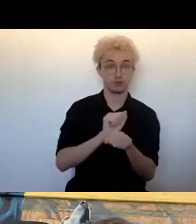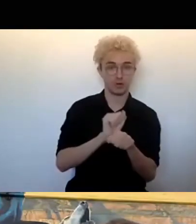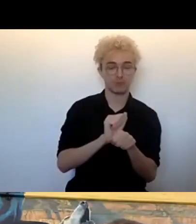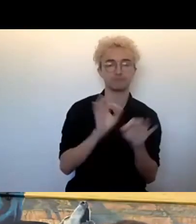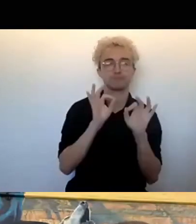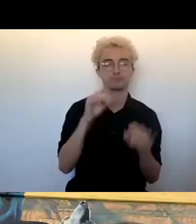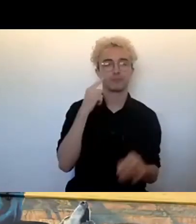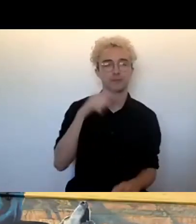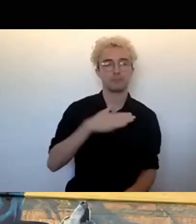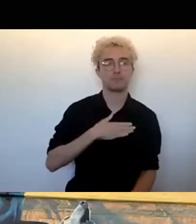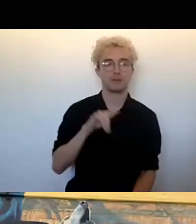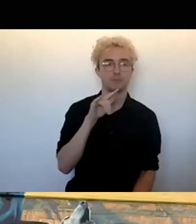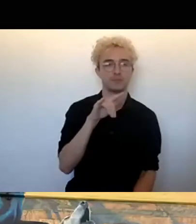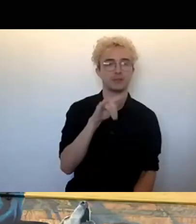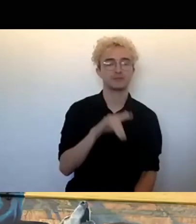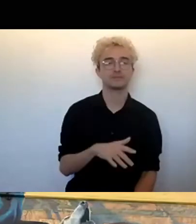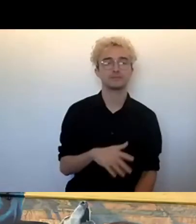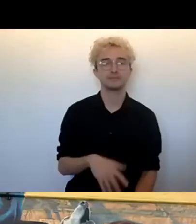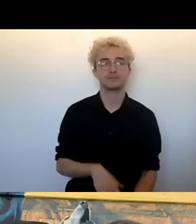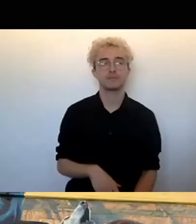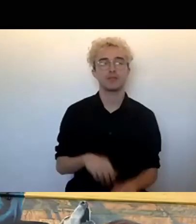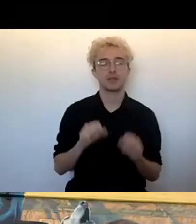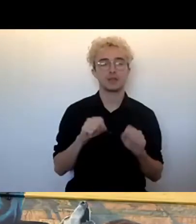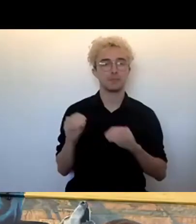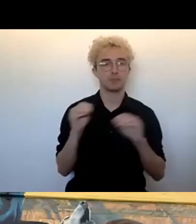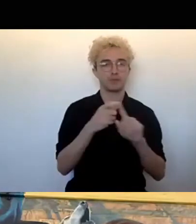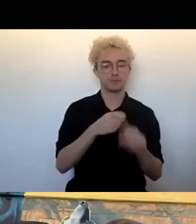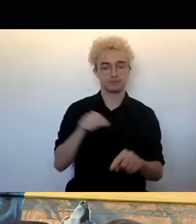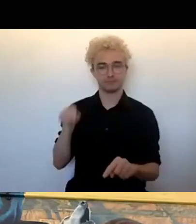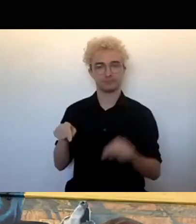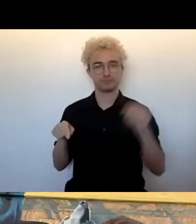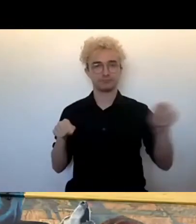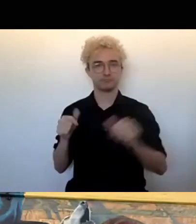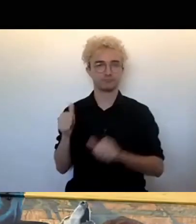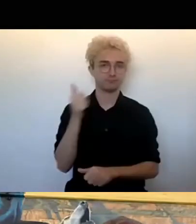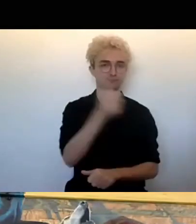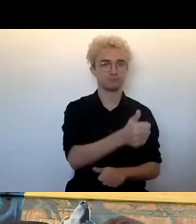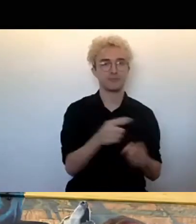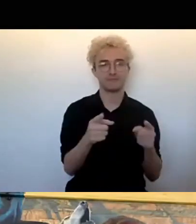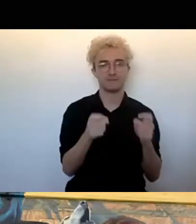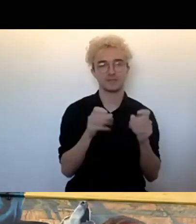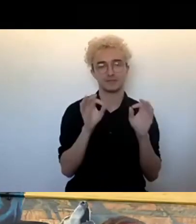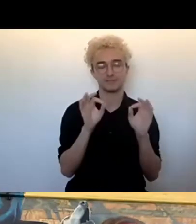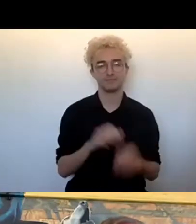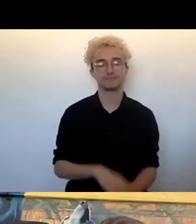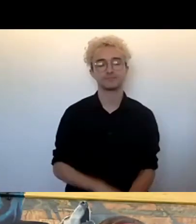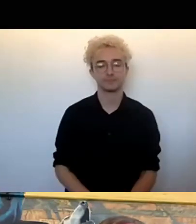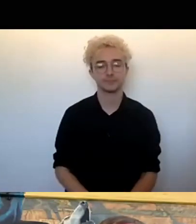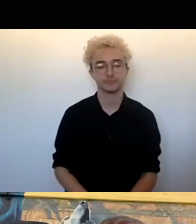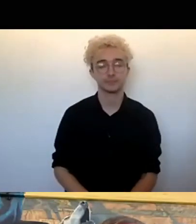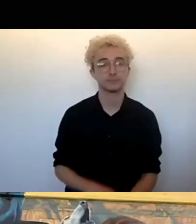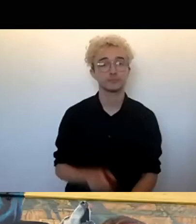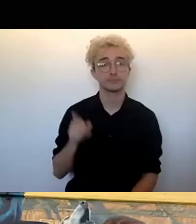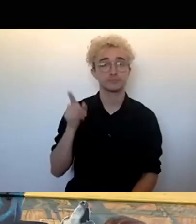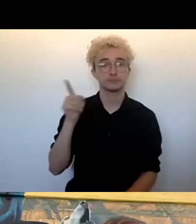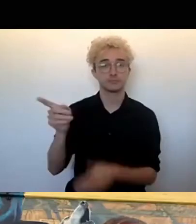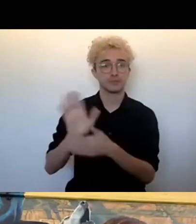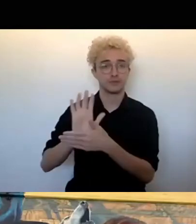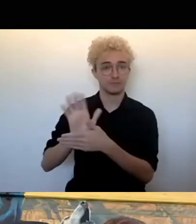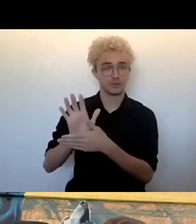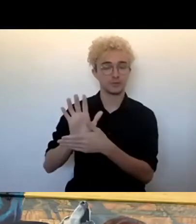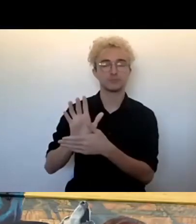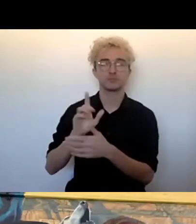can get them from point A to point B. Which typically this was the film actually was a combination of a